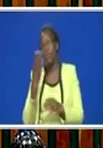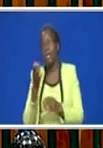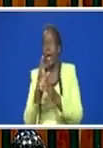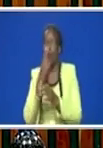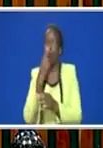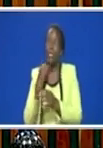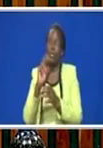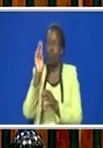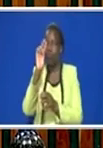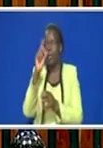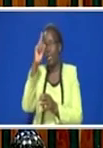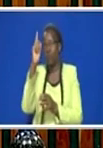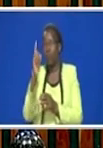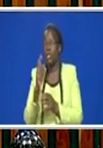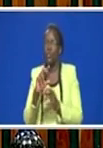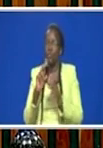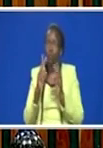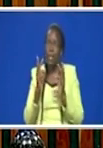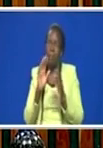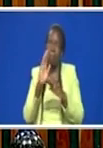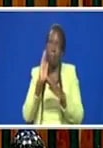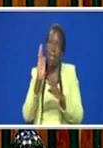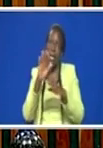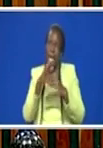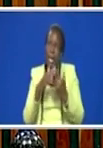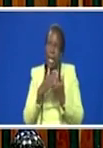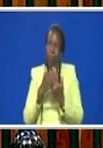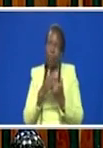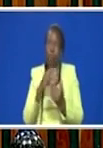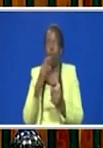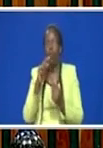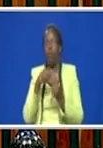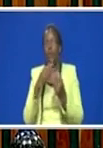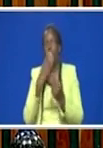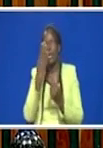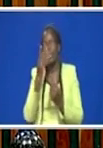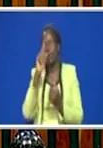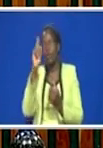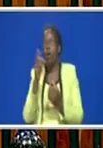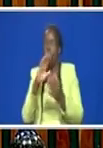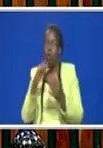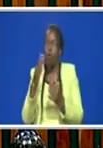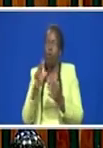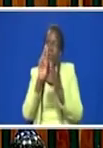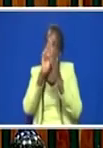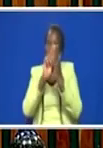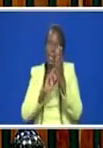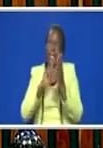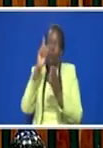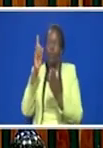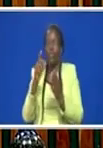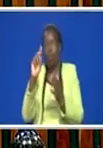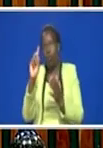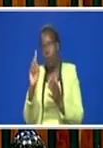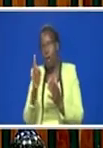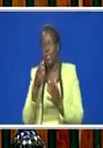at the questions keenly and be careful when you're answering a question. Always read the question once and